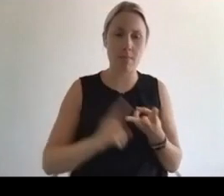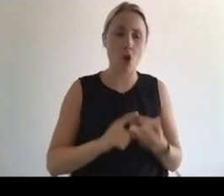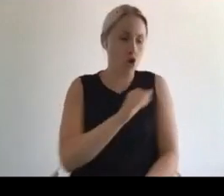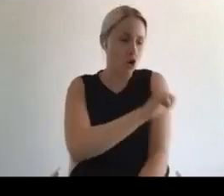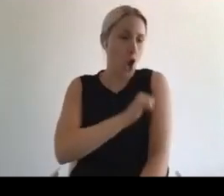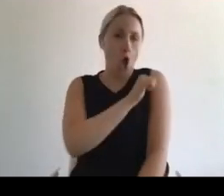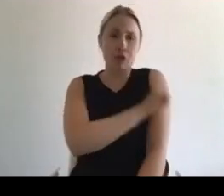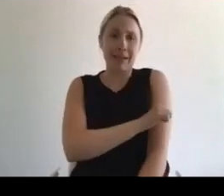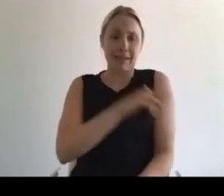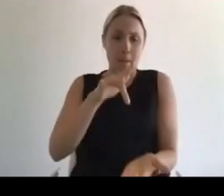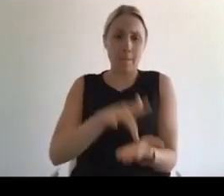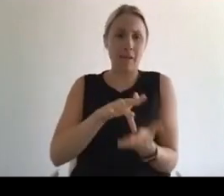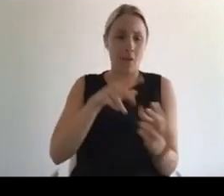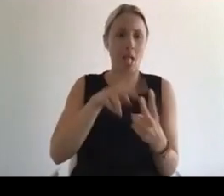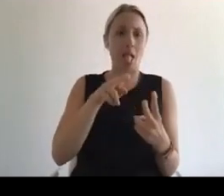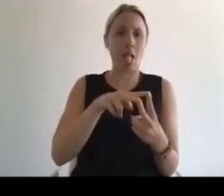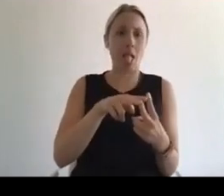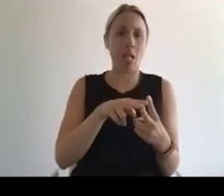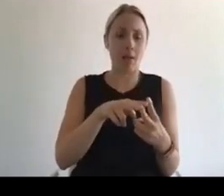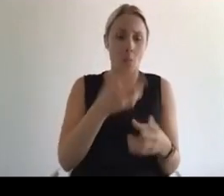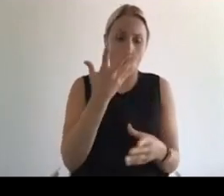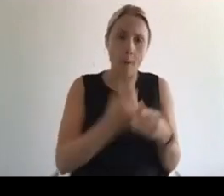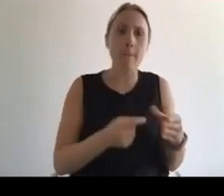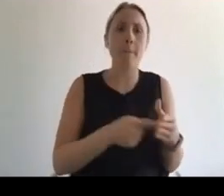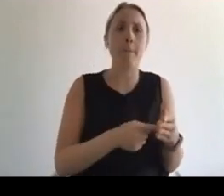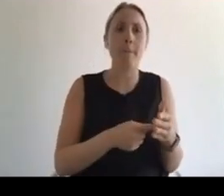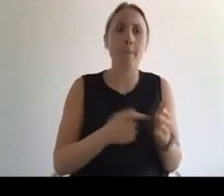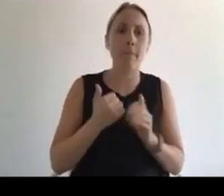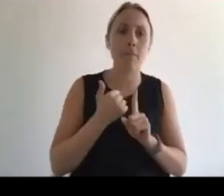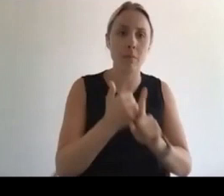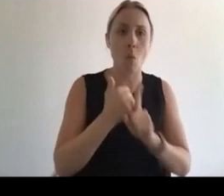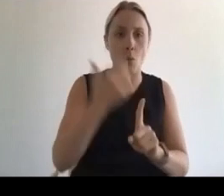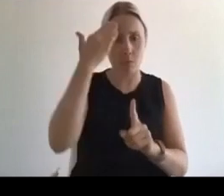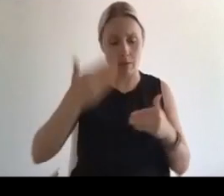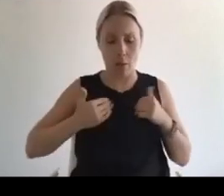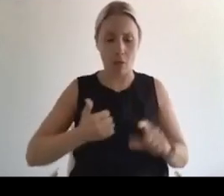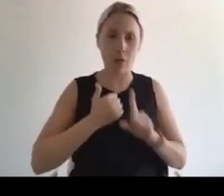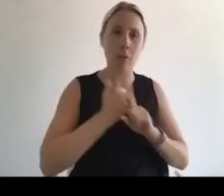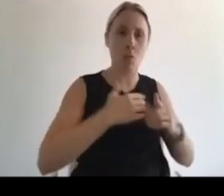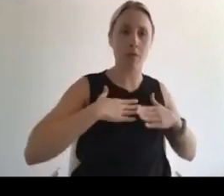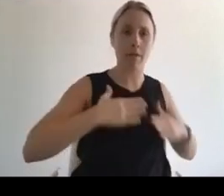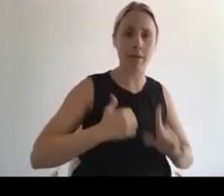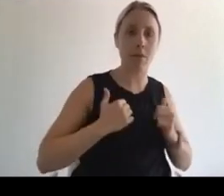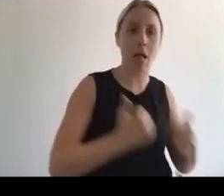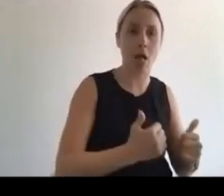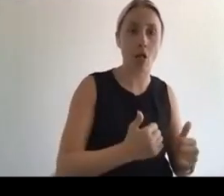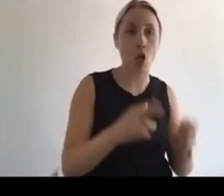of those provision, and hopefully at the heart of that, of talking about that